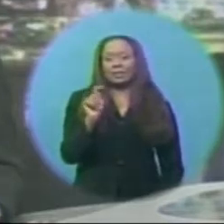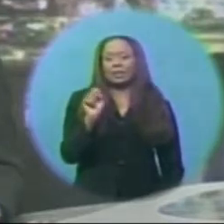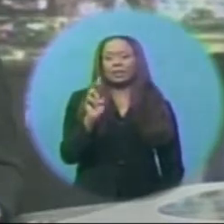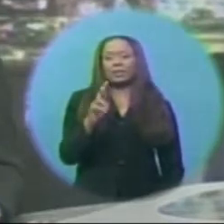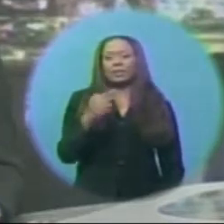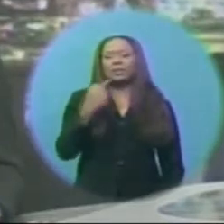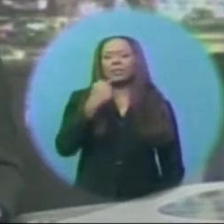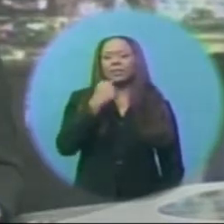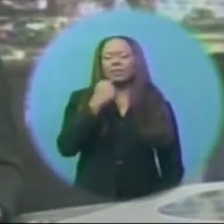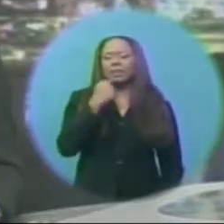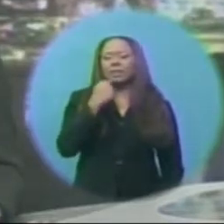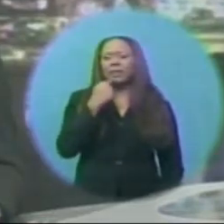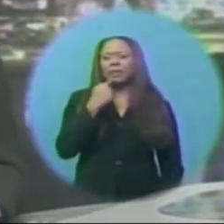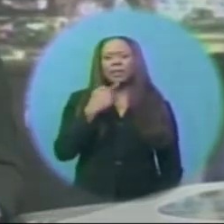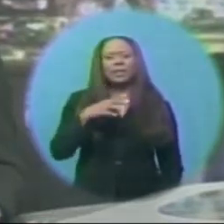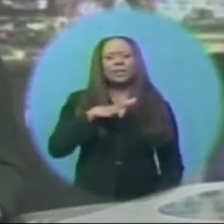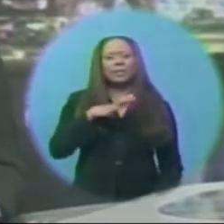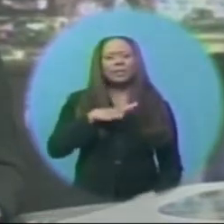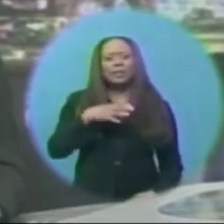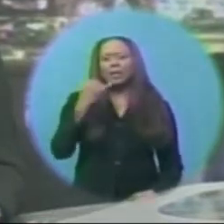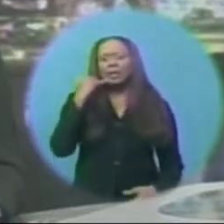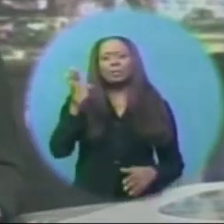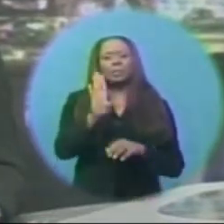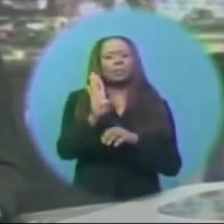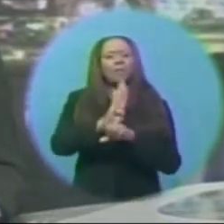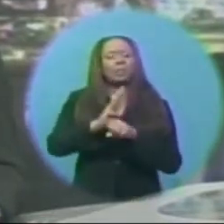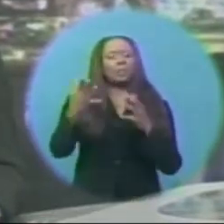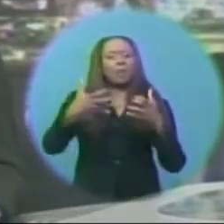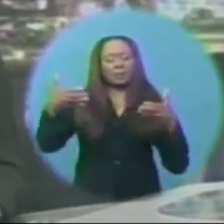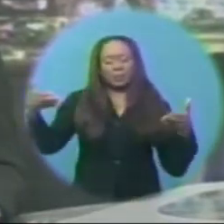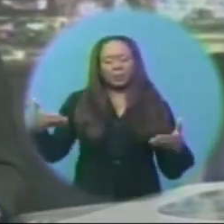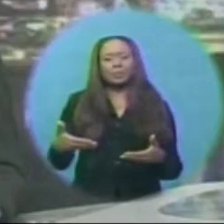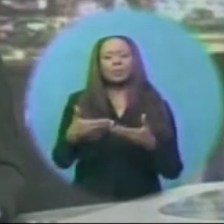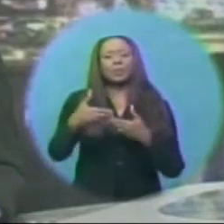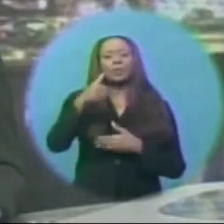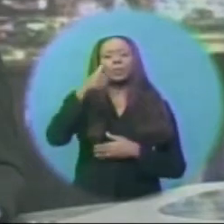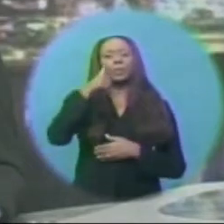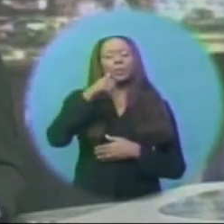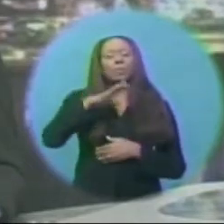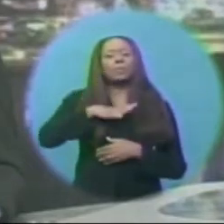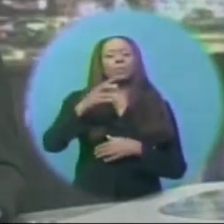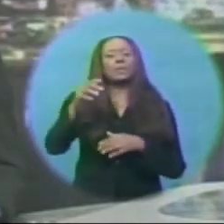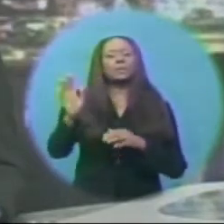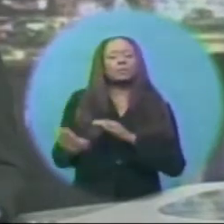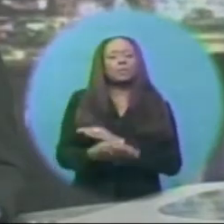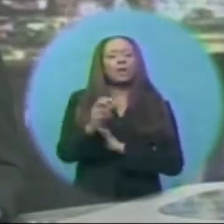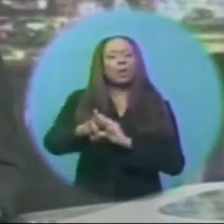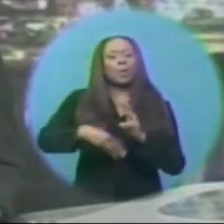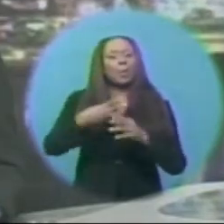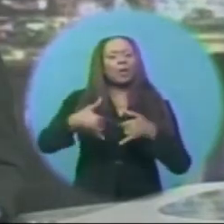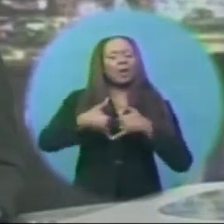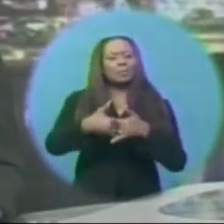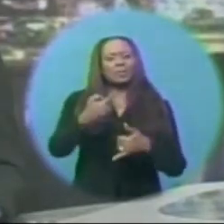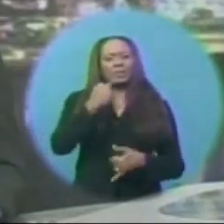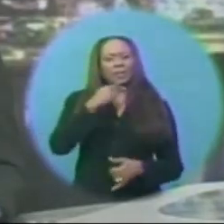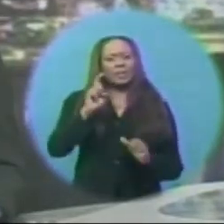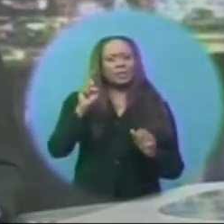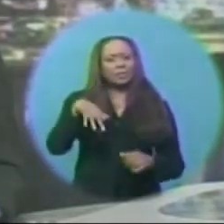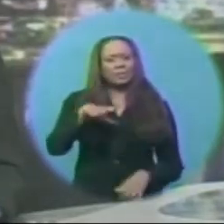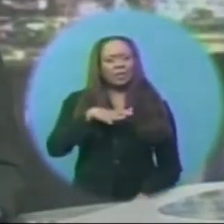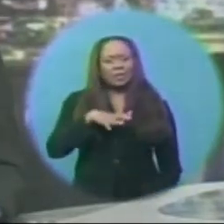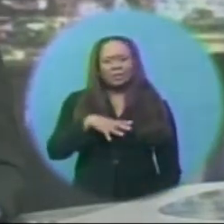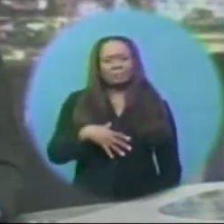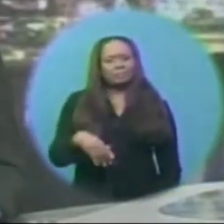not playing host to Women's Cricket World Cup, scheduled for the Caribbean next year. In fact, Senator Verla de Pisa says it might be the